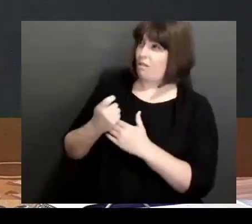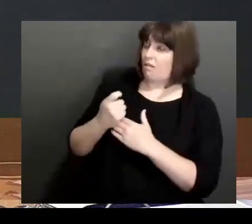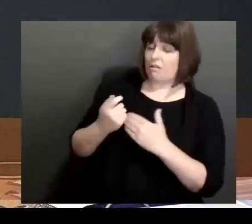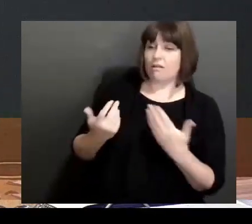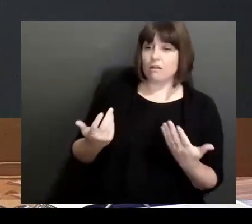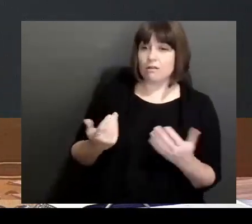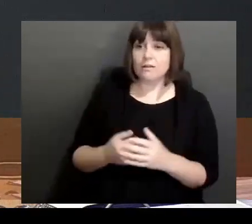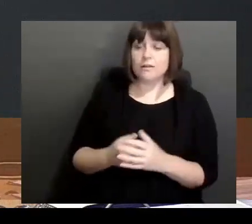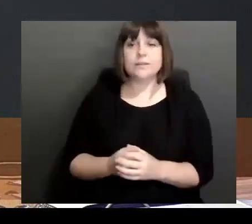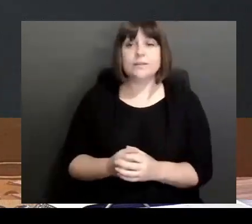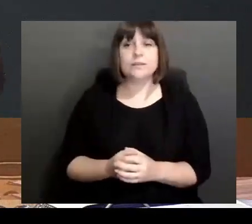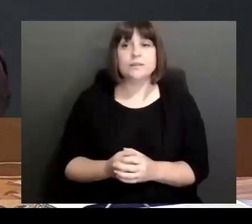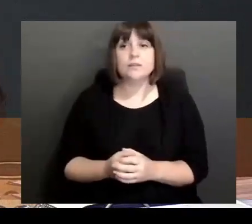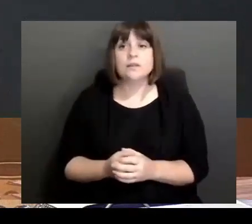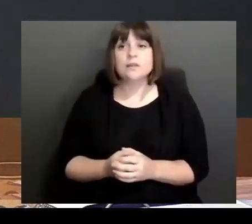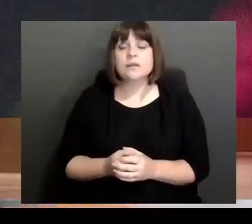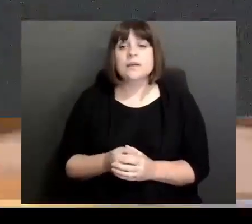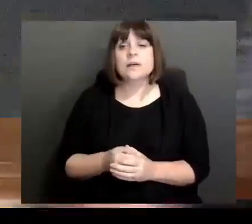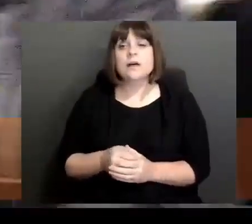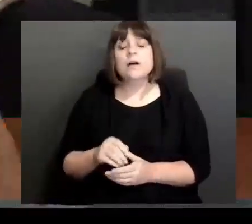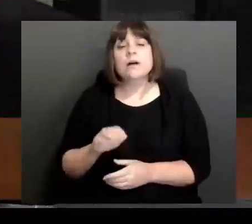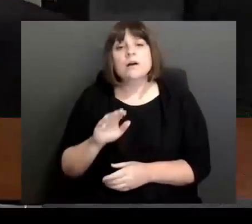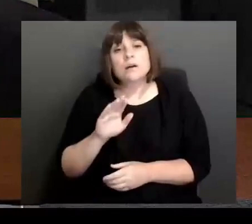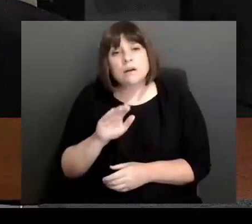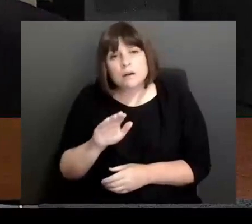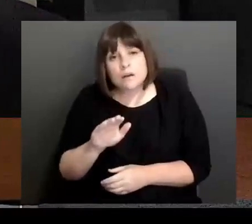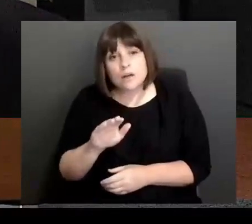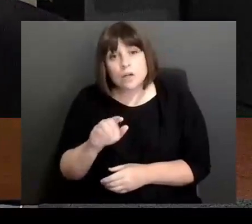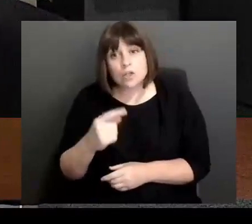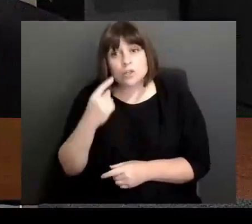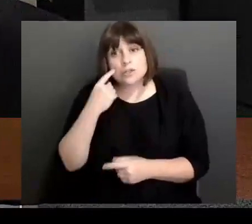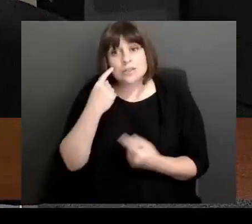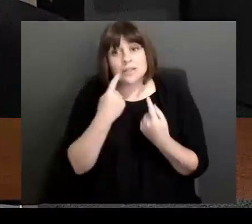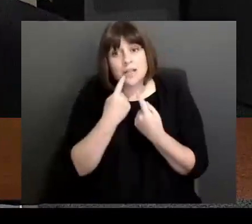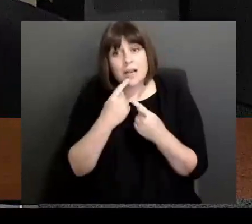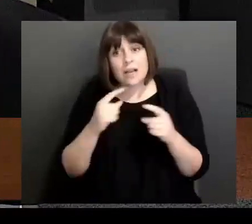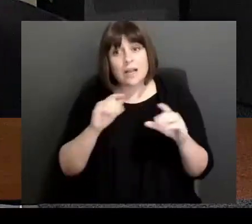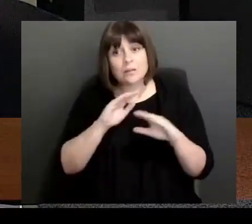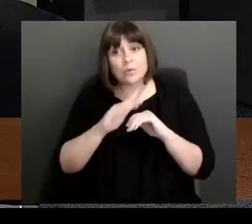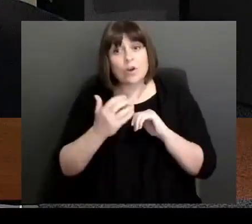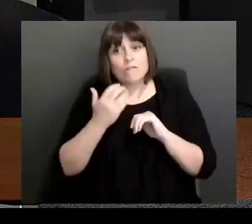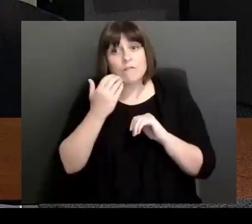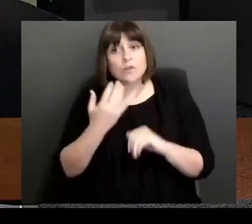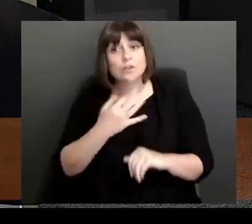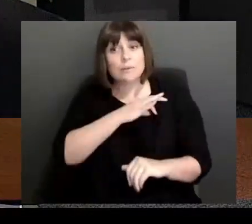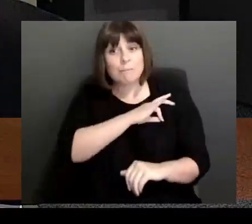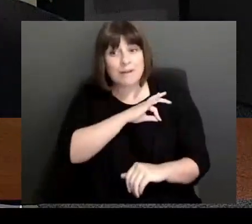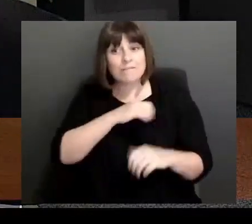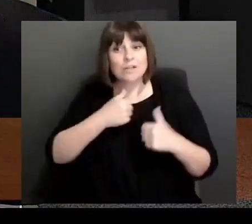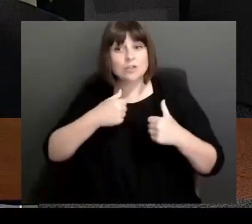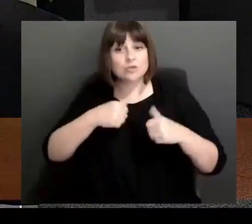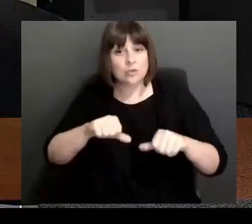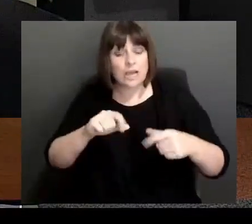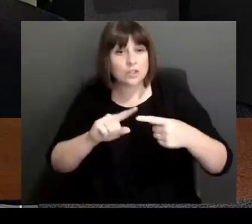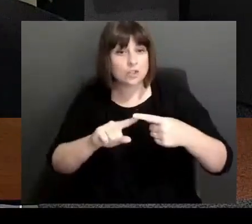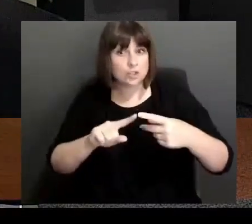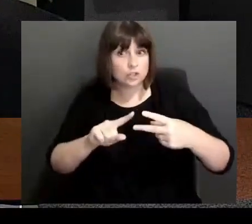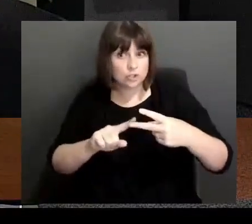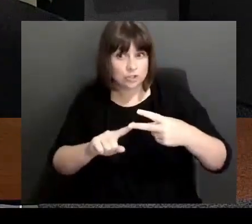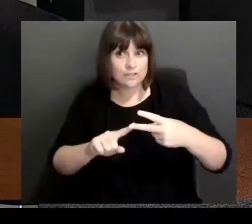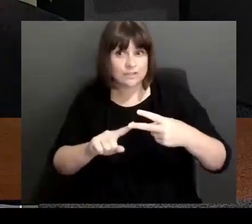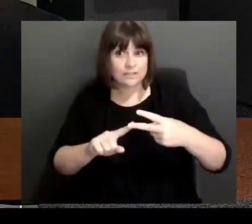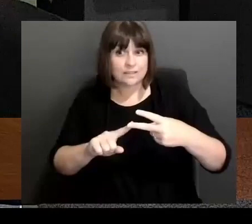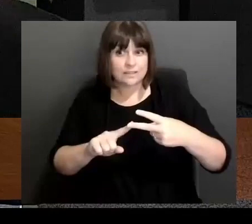acknowledge that announcements about future benefits for First Peoples strategies actually benefits